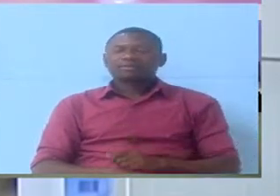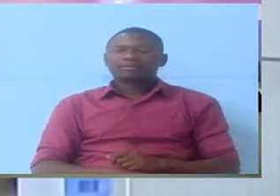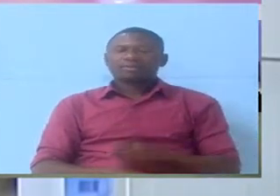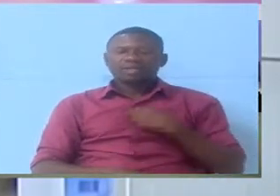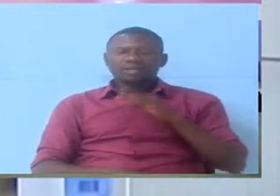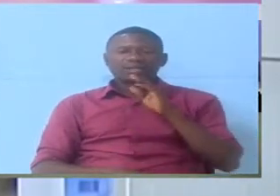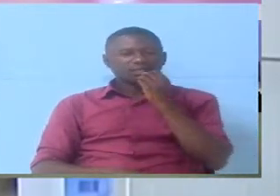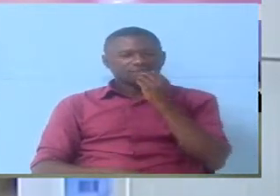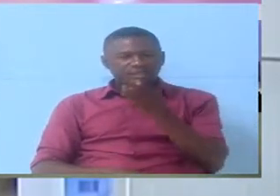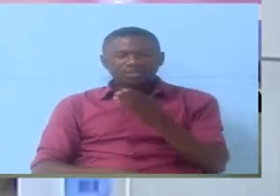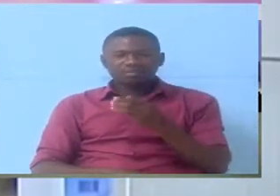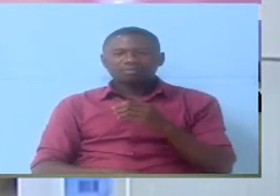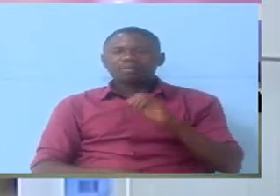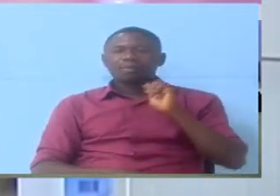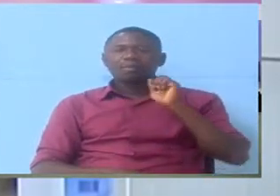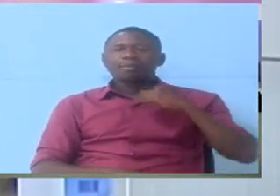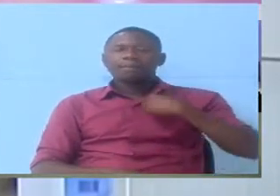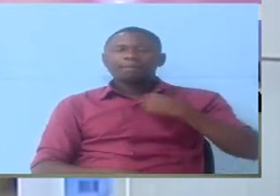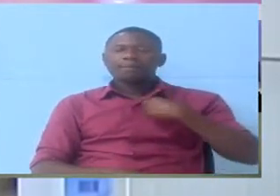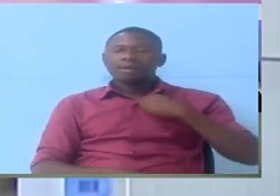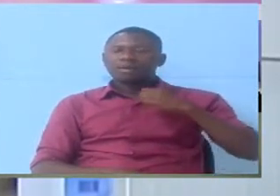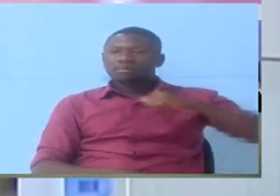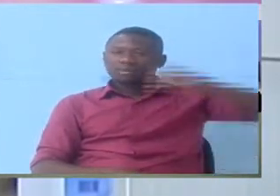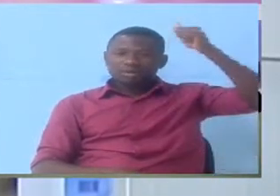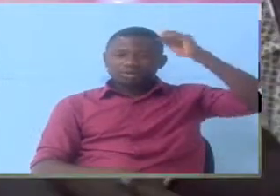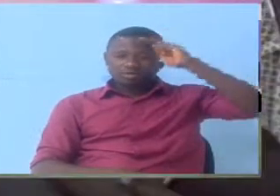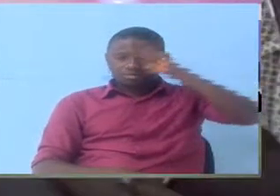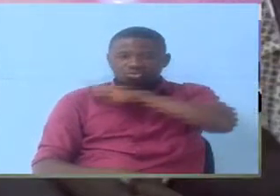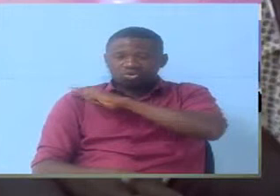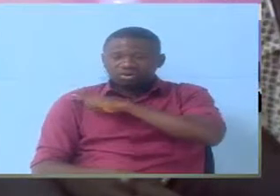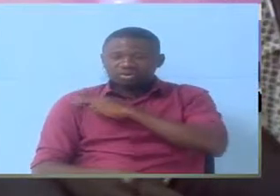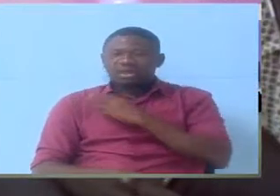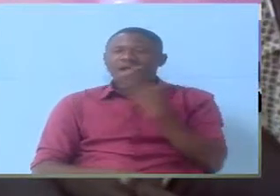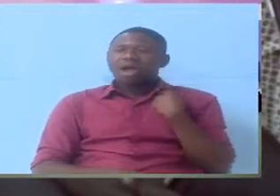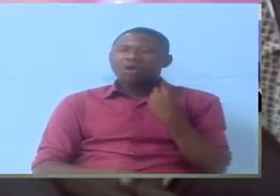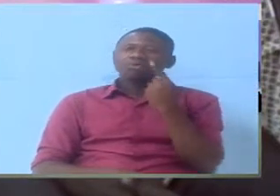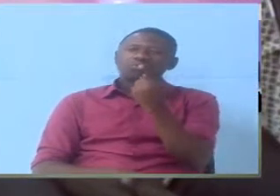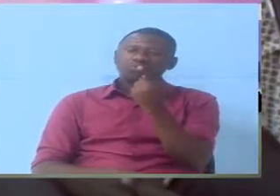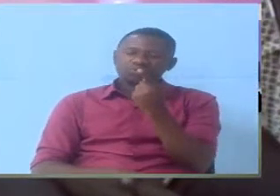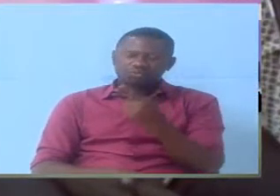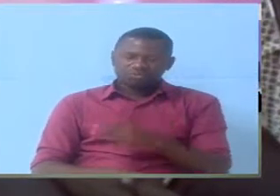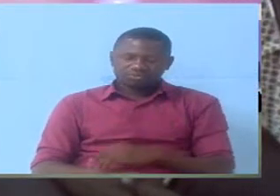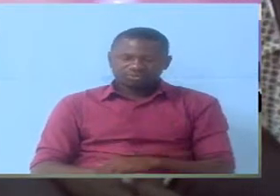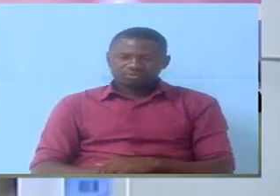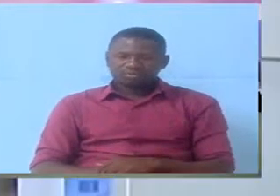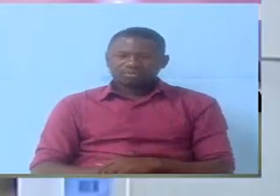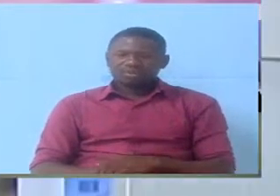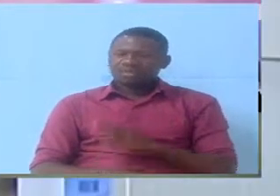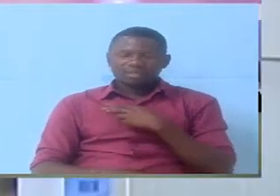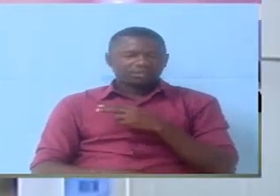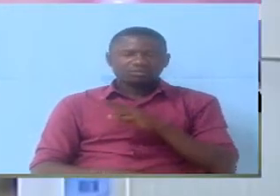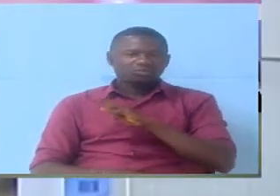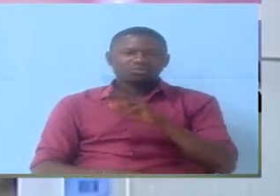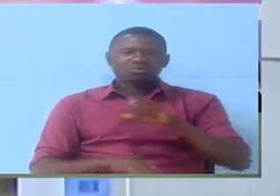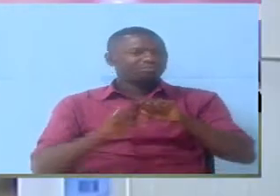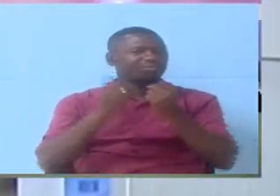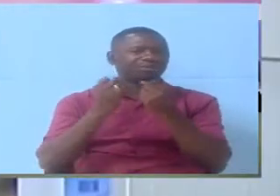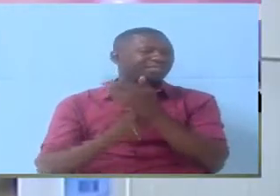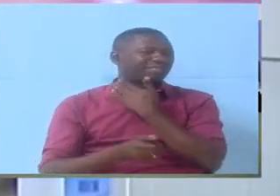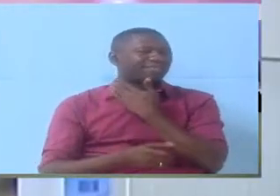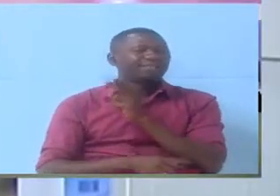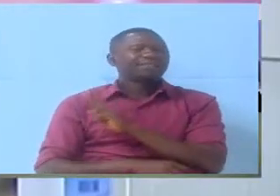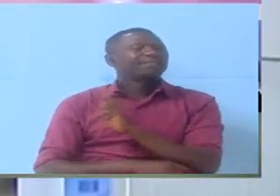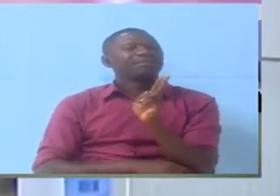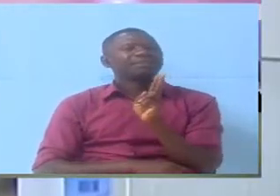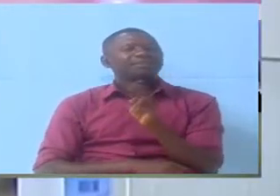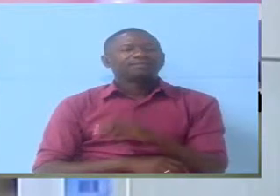Nakeba. I said to him, my elder, said, Abenyari, how are things? He said, Amankatiku. He said,